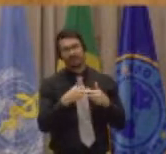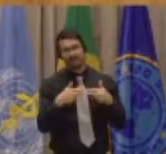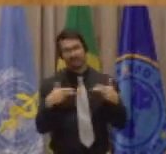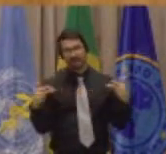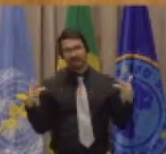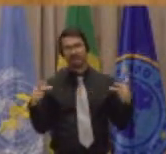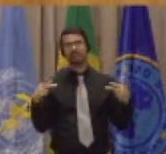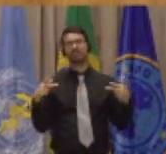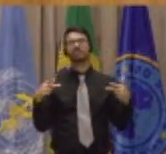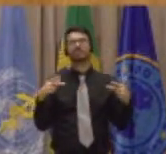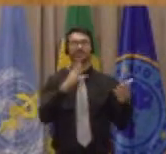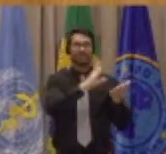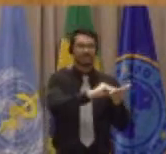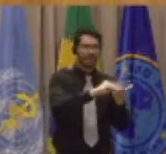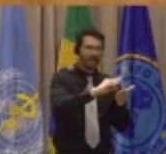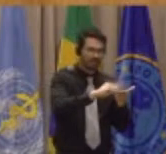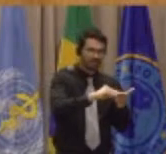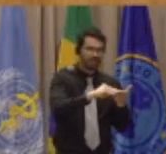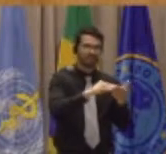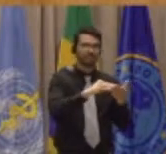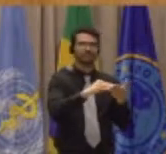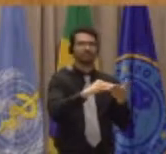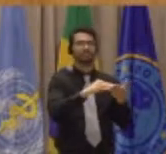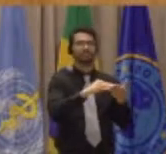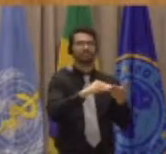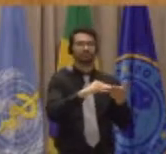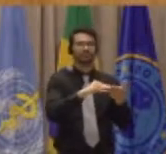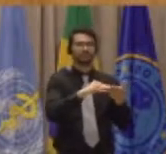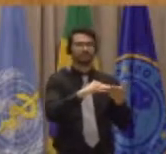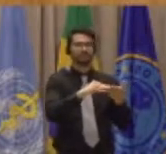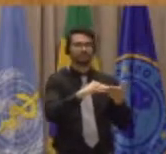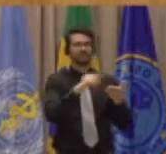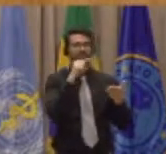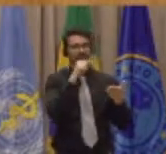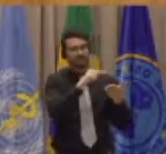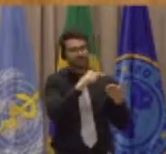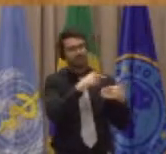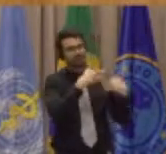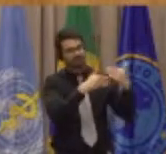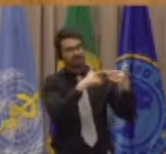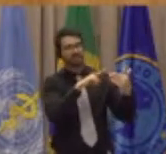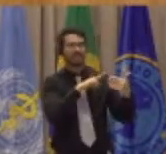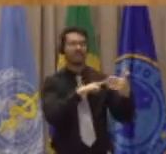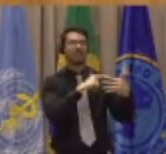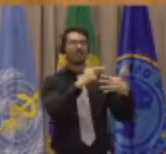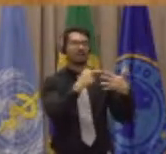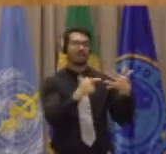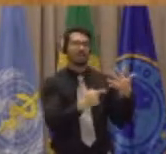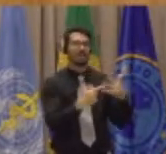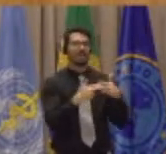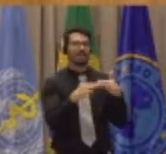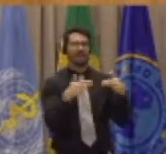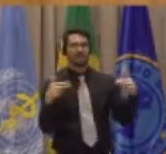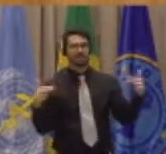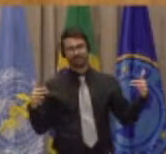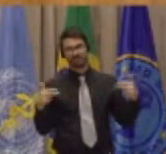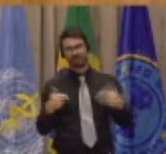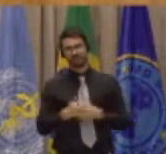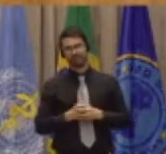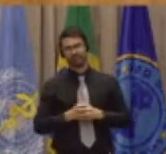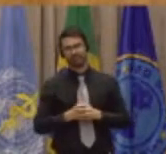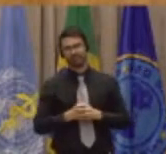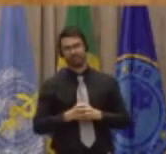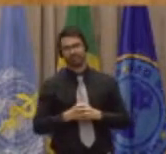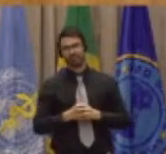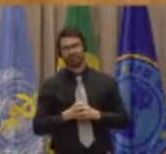of data about the confirmations in the end as the result of the cases. So we